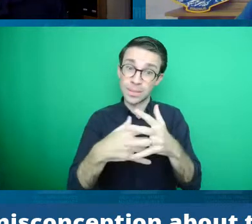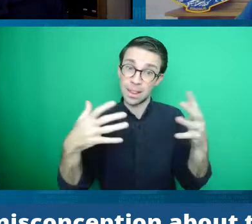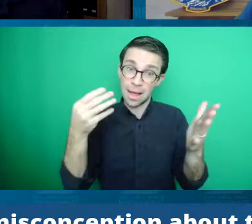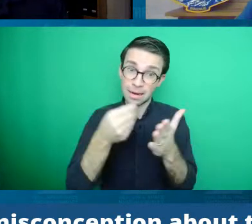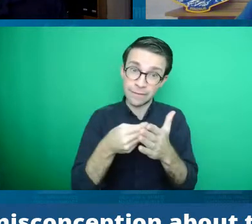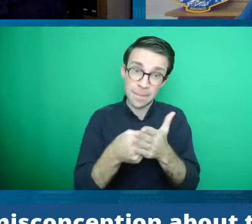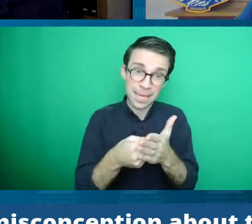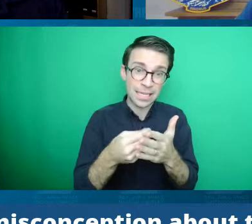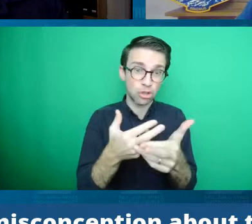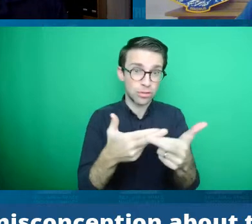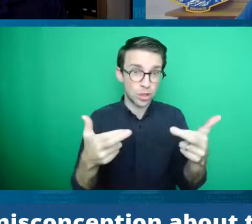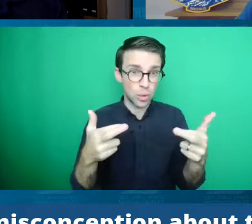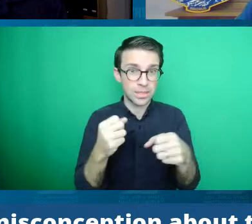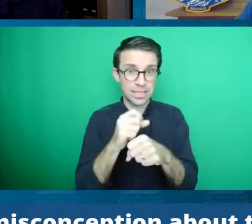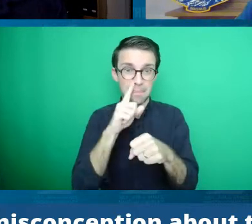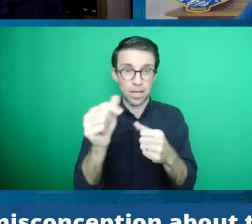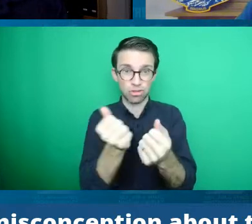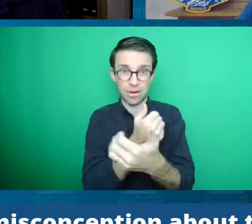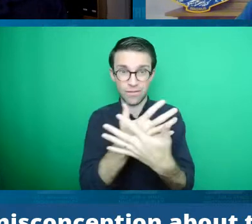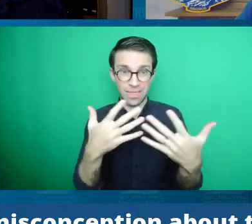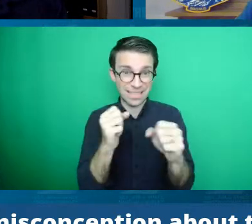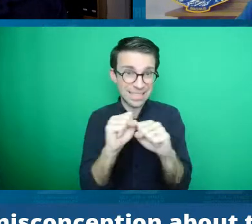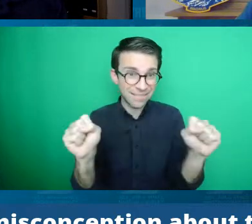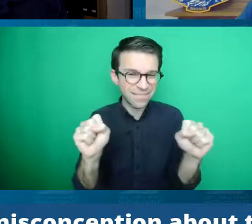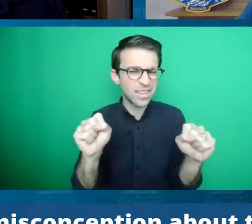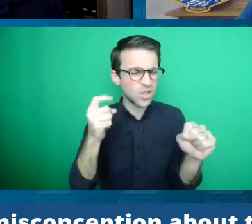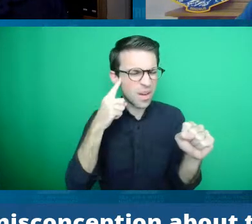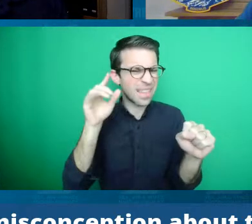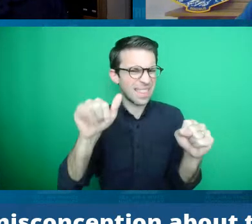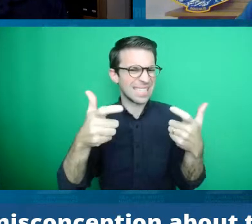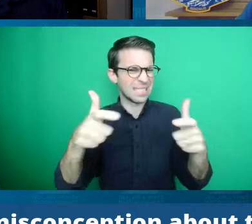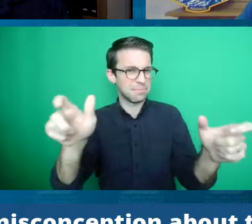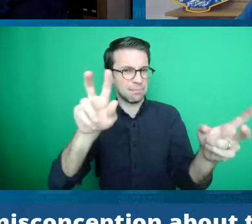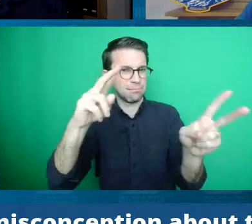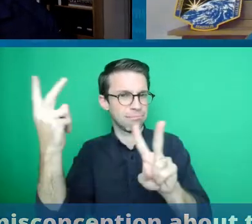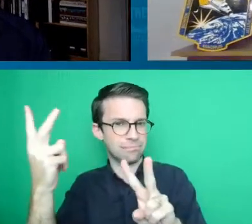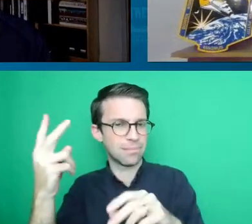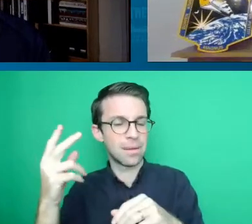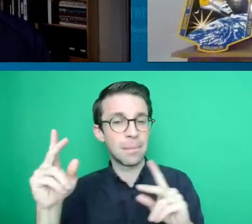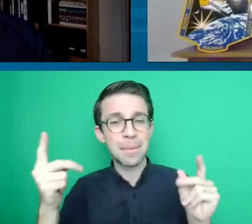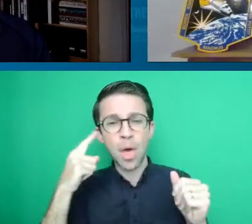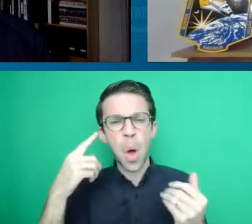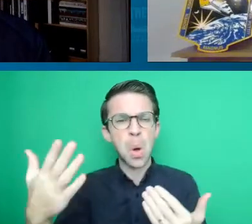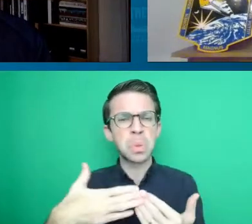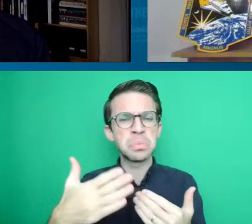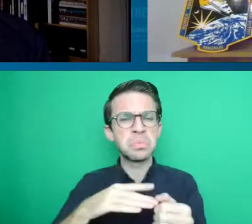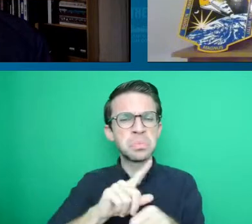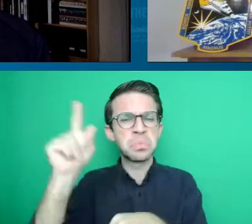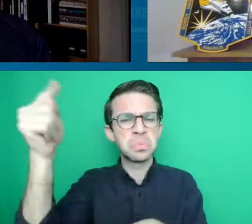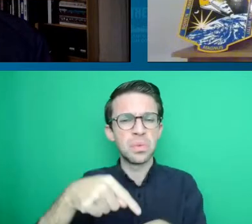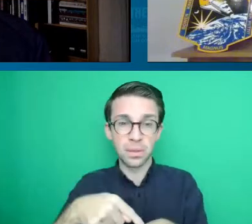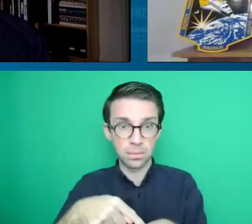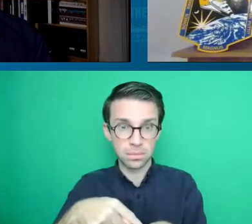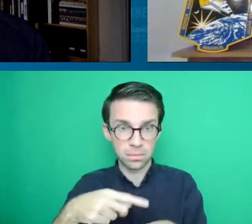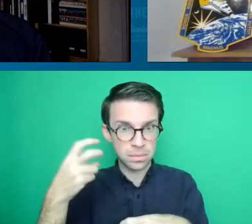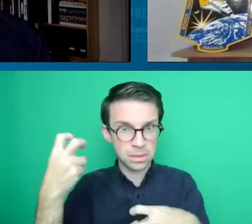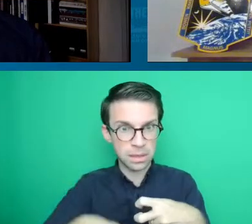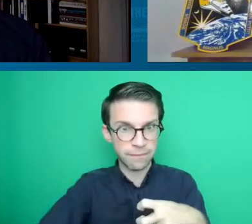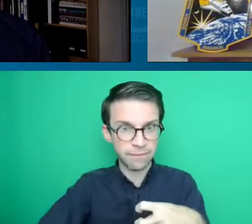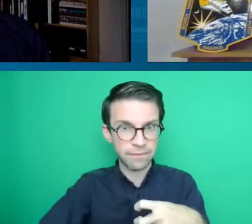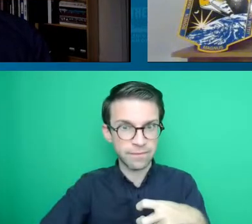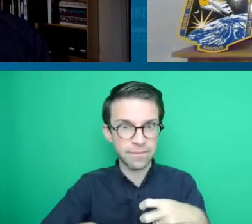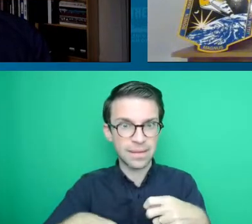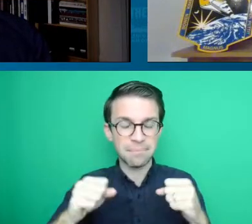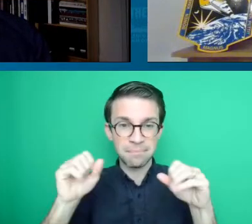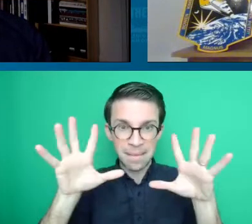safely and well. And so that is the biggest misconception. It is not easy. It is a very difficult problem, and it's amazing that we can